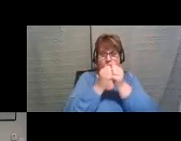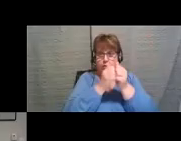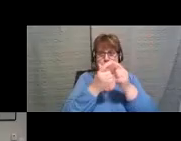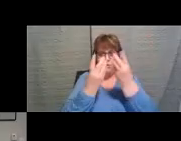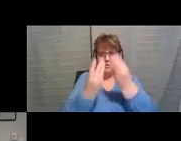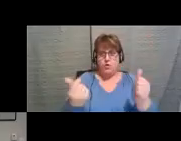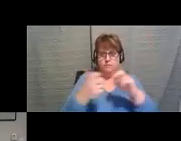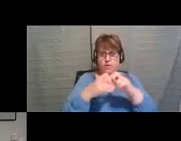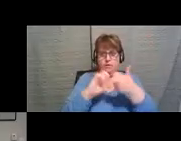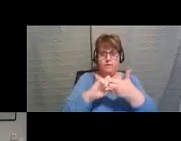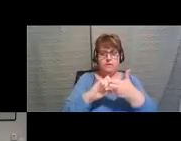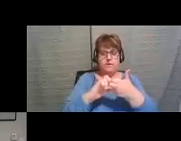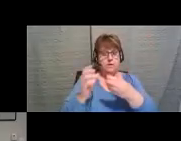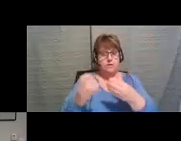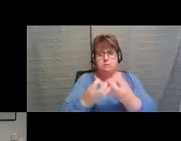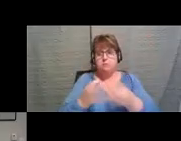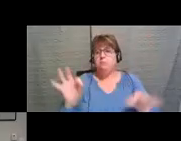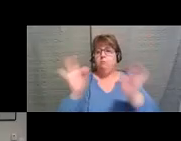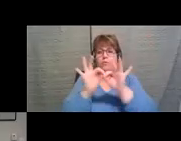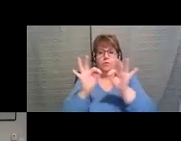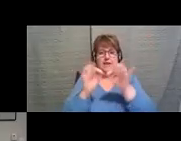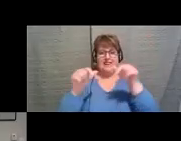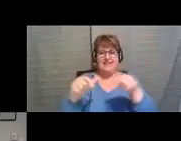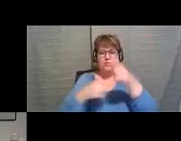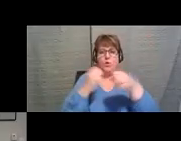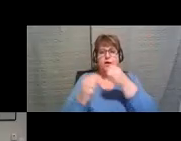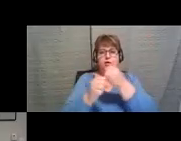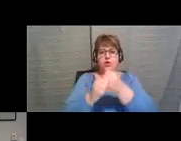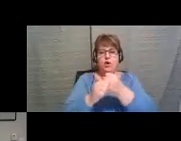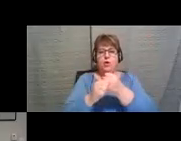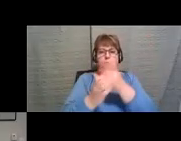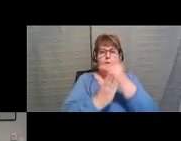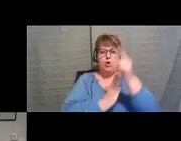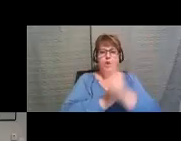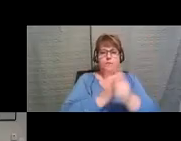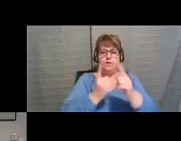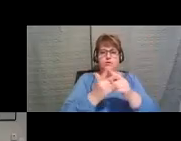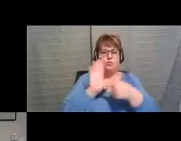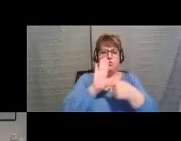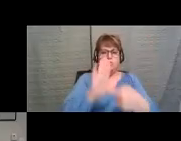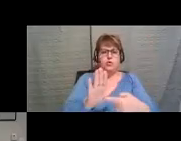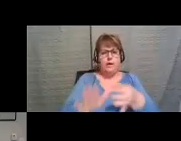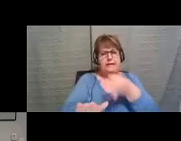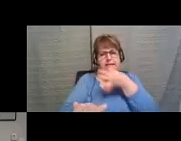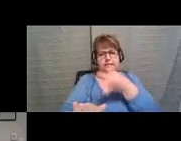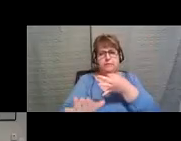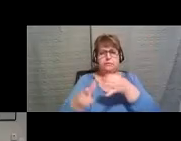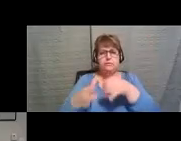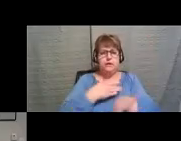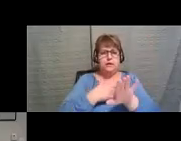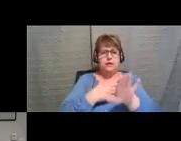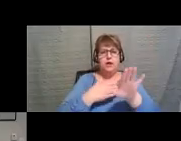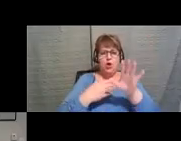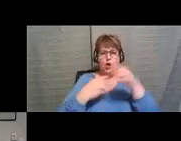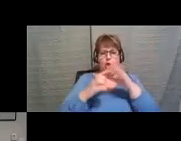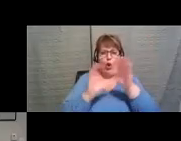relevant. This year-long programming is designed to feature our experts in the field of global health, KUMC's faculty,